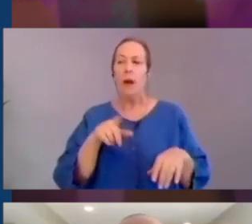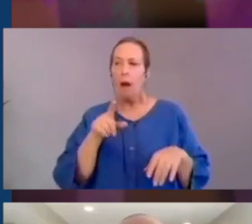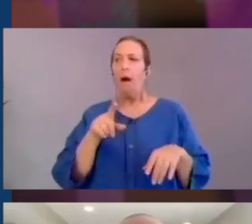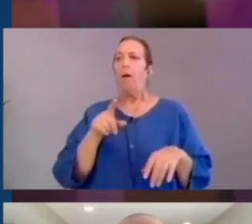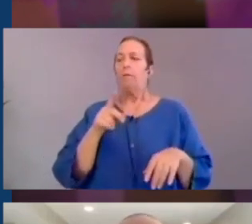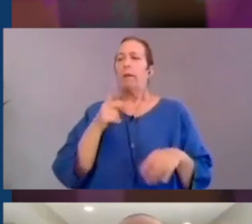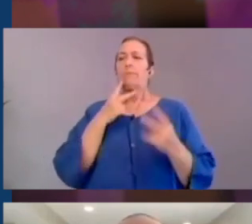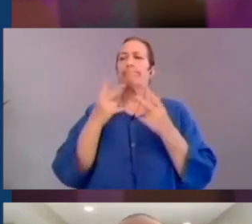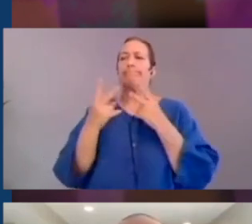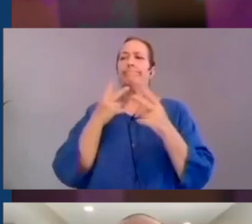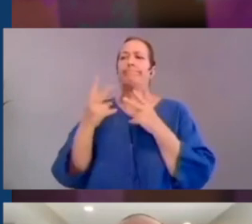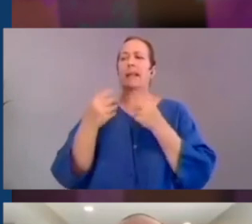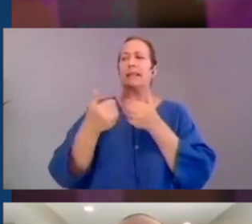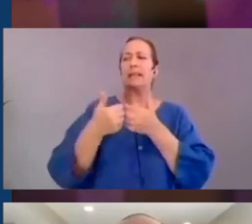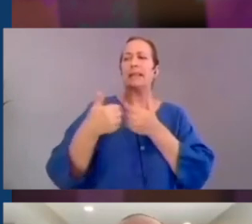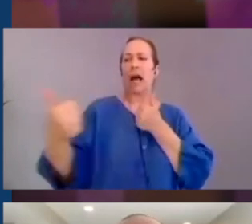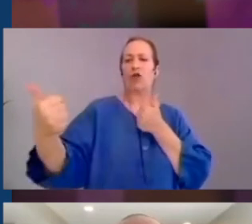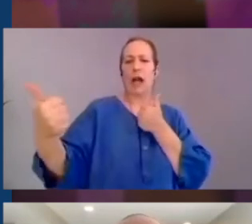in Mississippi.